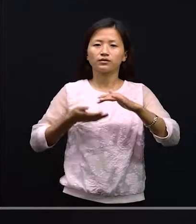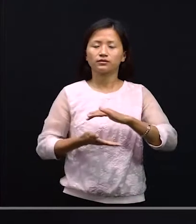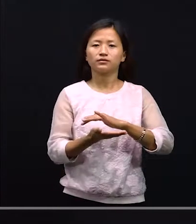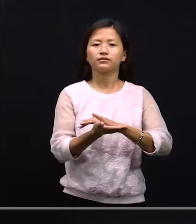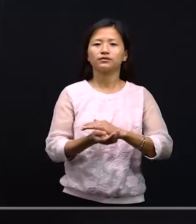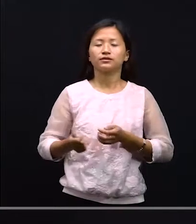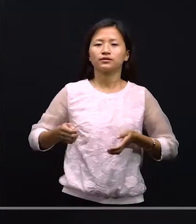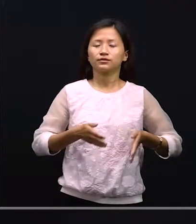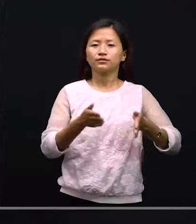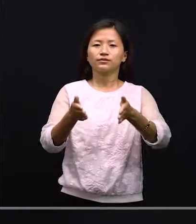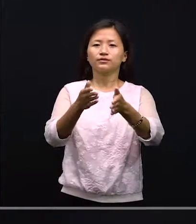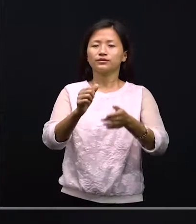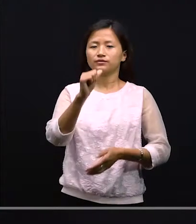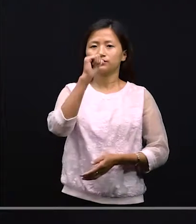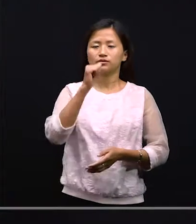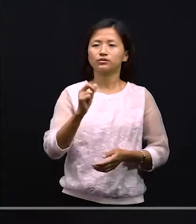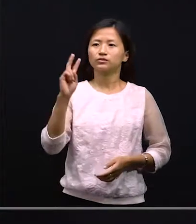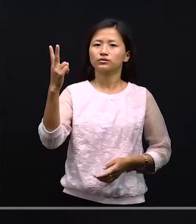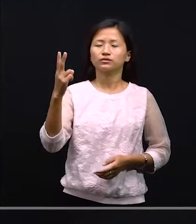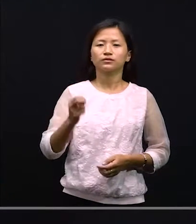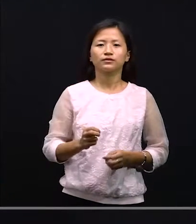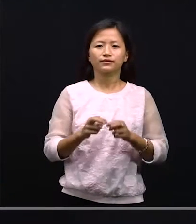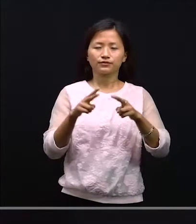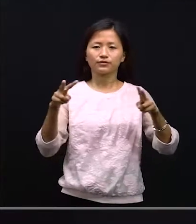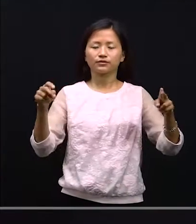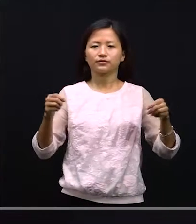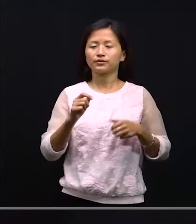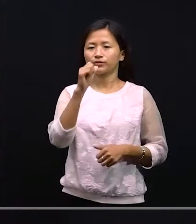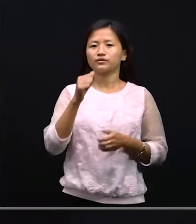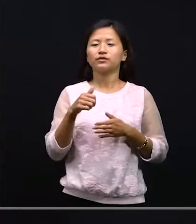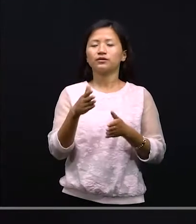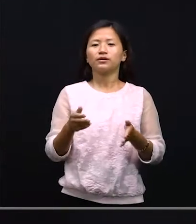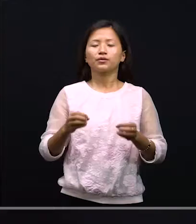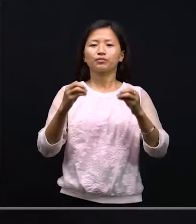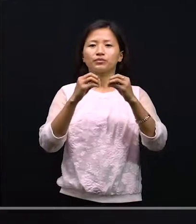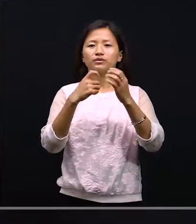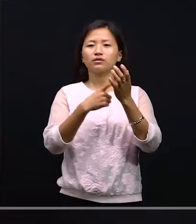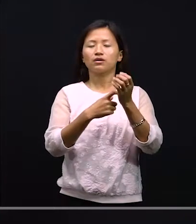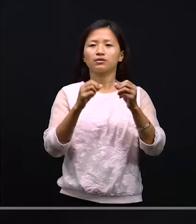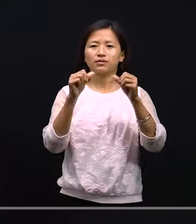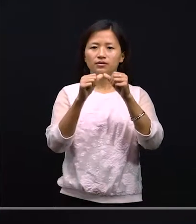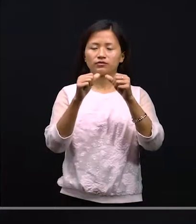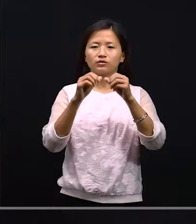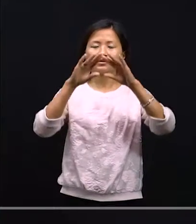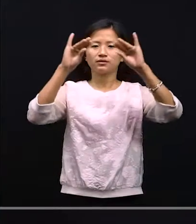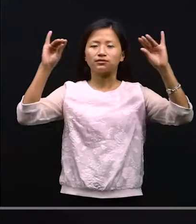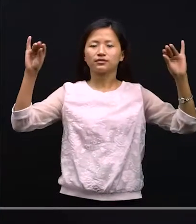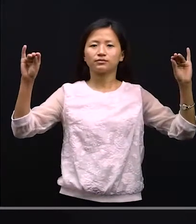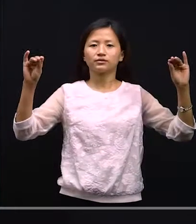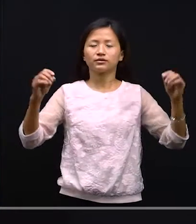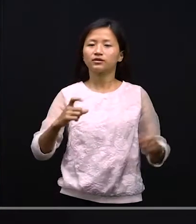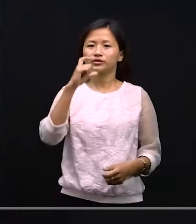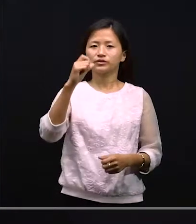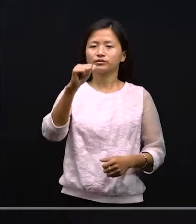we have two different rivers. One is the Brahmaputra river of Assam and one is the